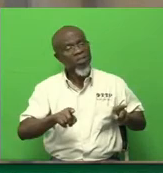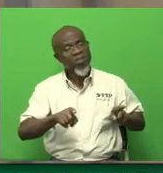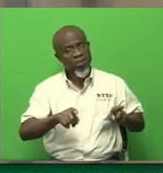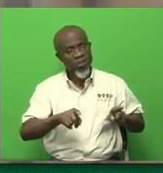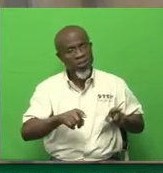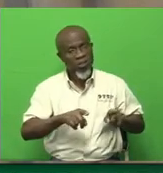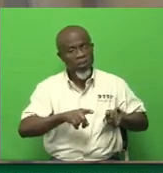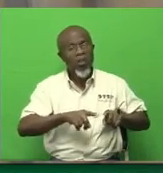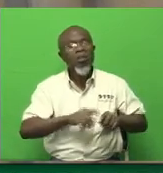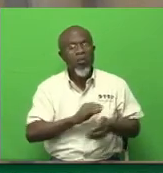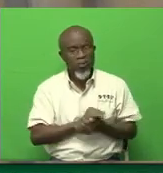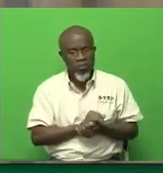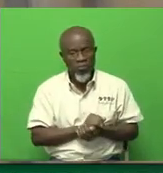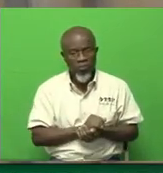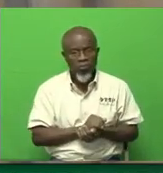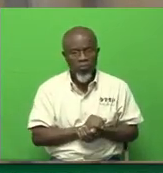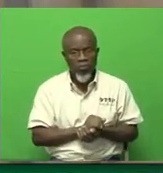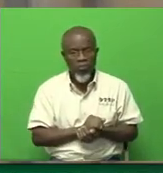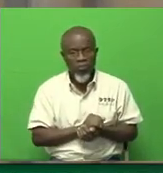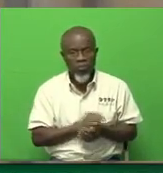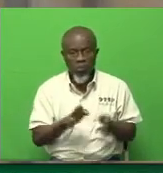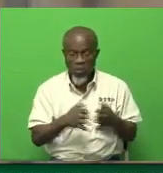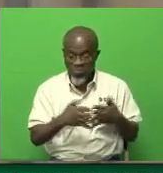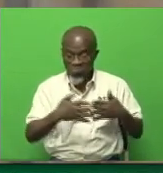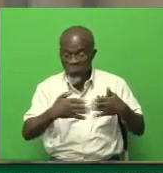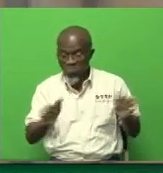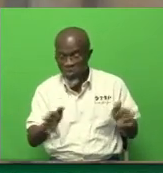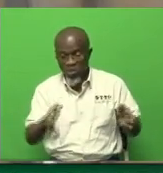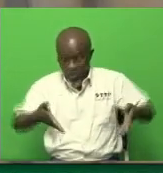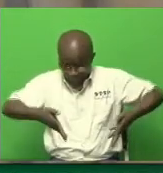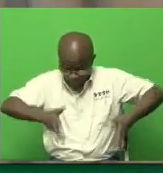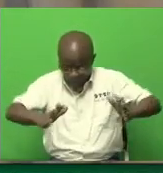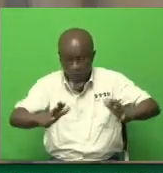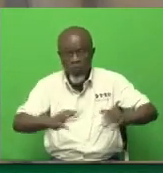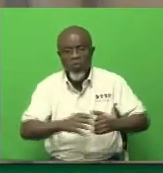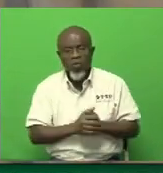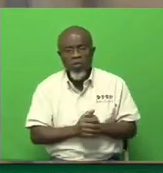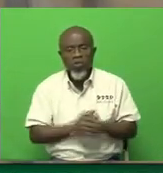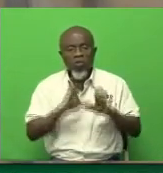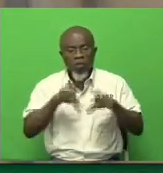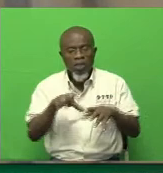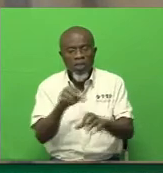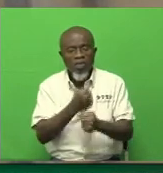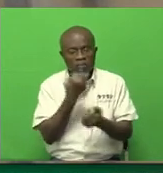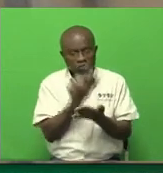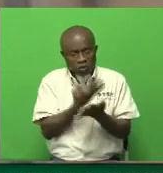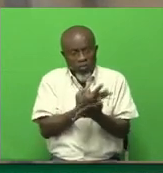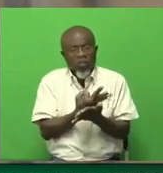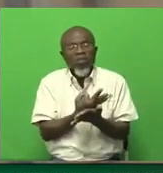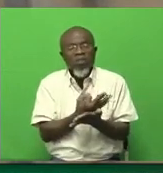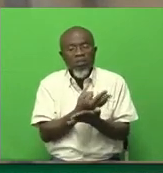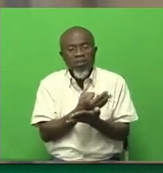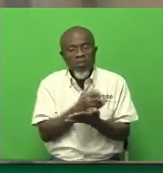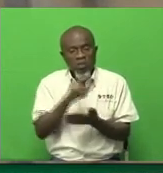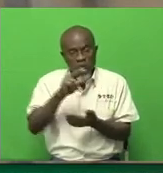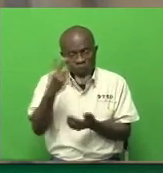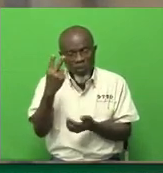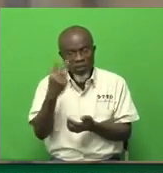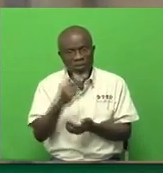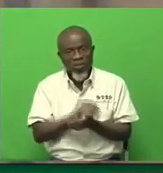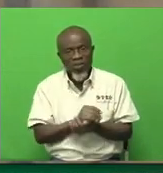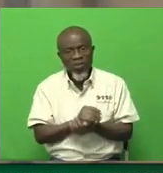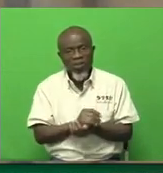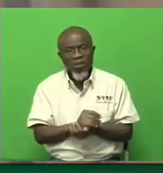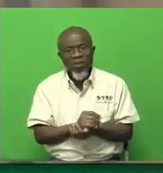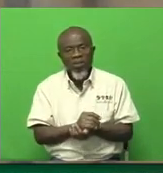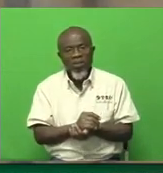been opened for you again you can access funding twice for the first program and then for the bachelor's program take